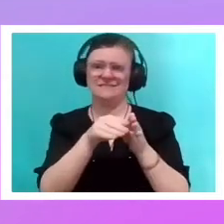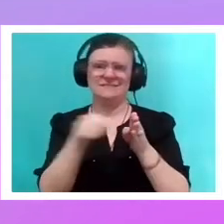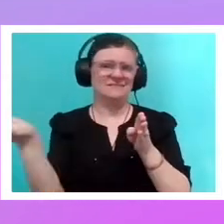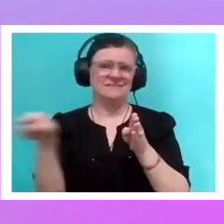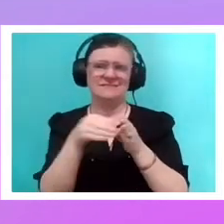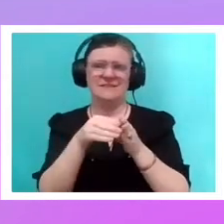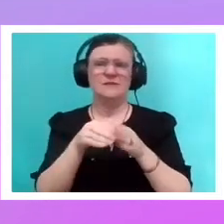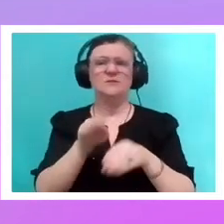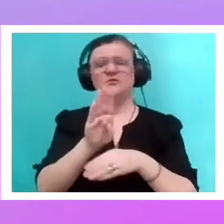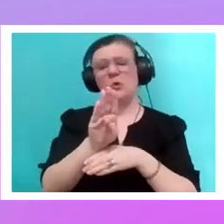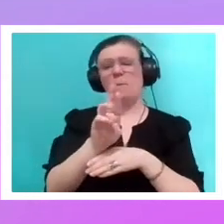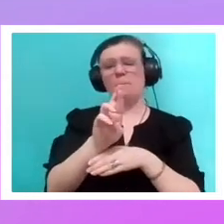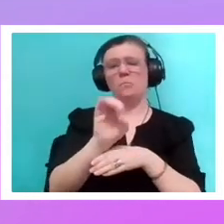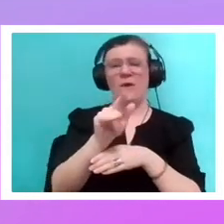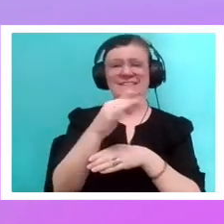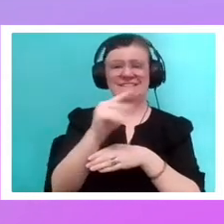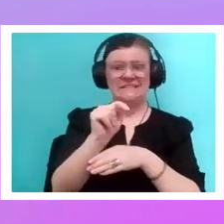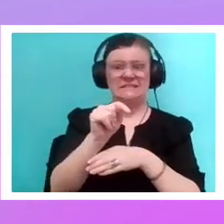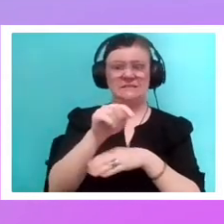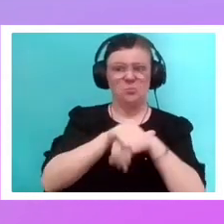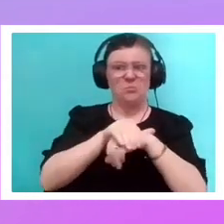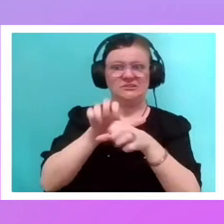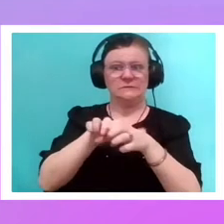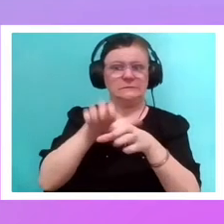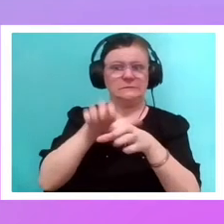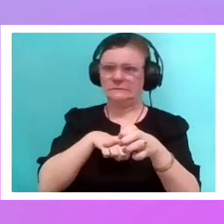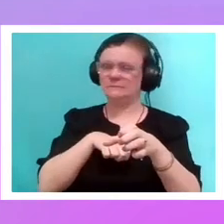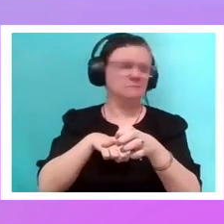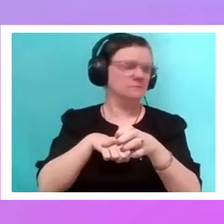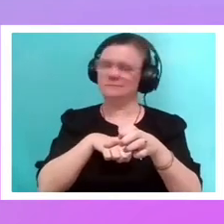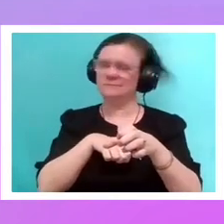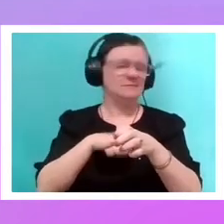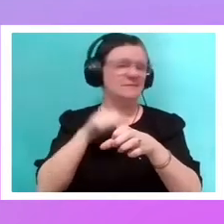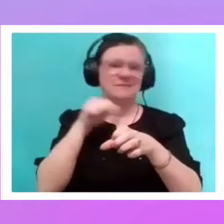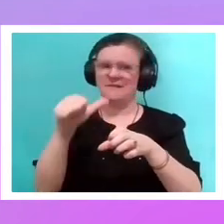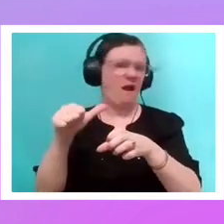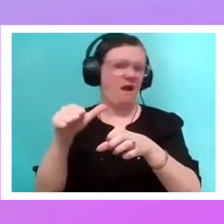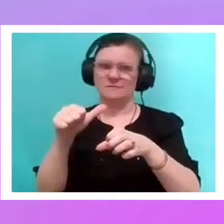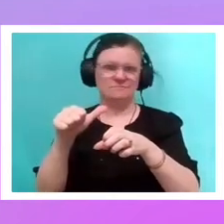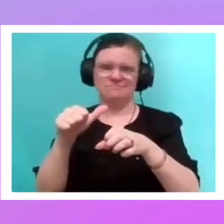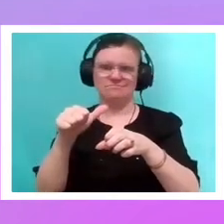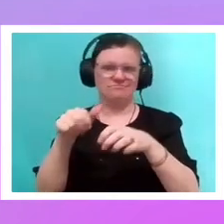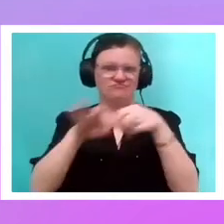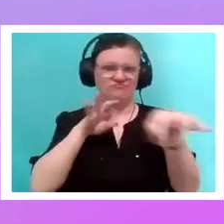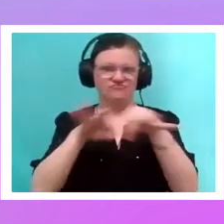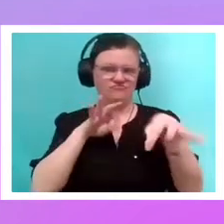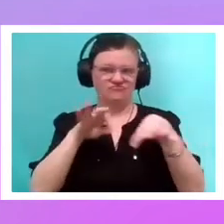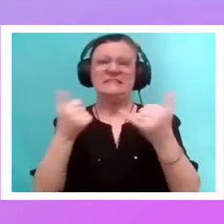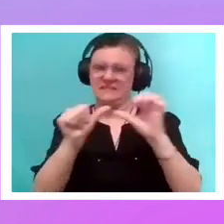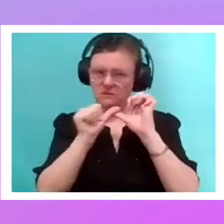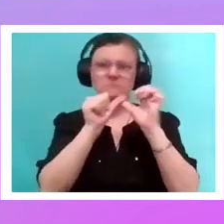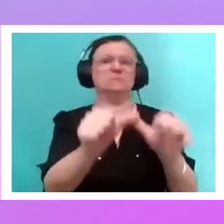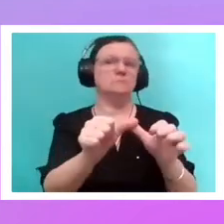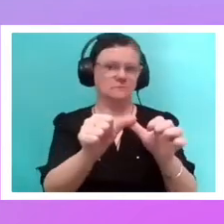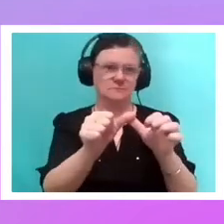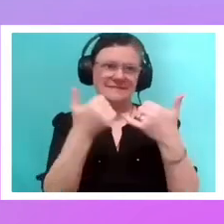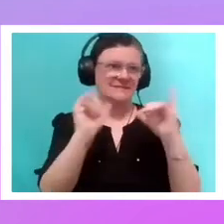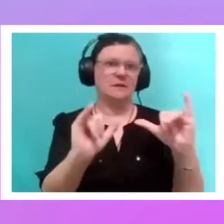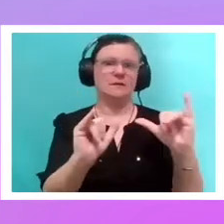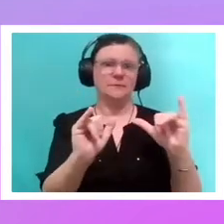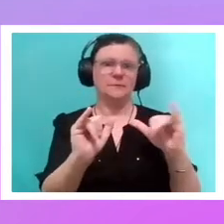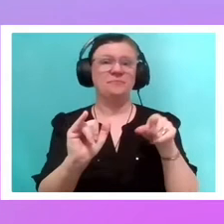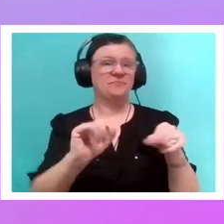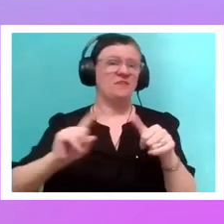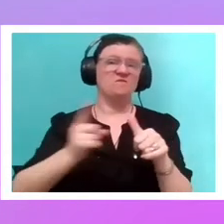by Brexit. They're already in UK law by the time the UK left the European Union. And this was actually the first piece of